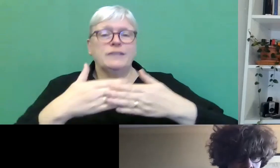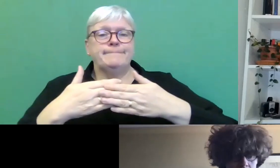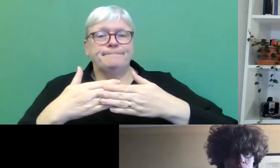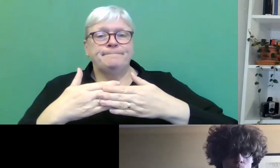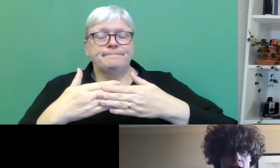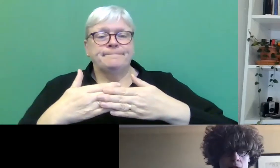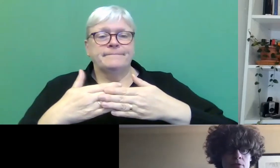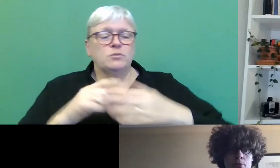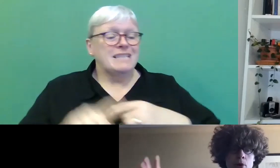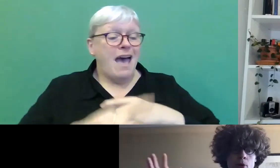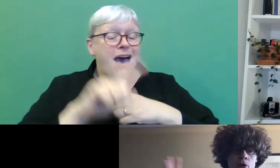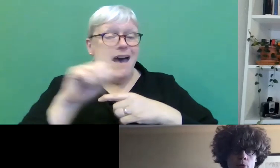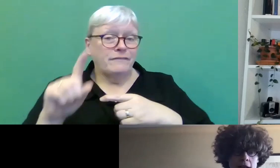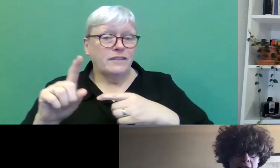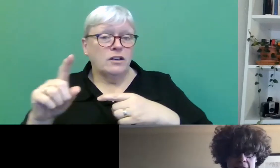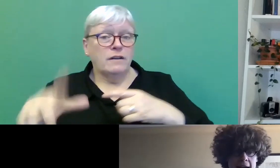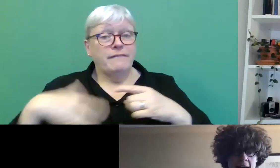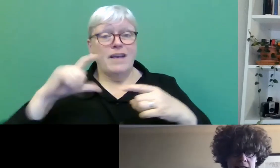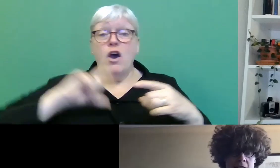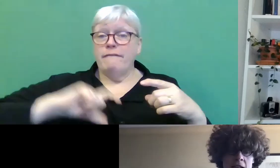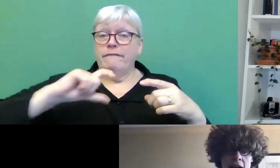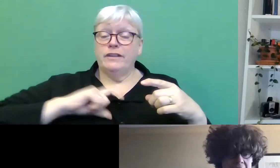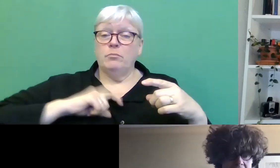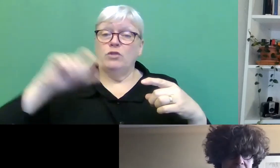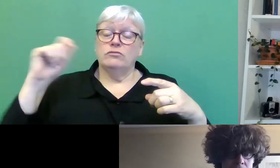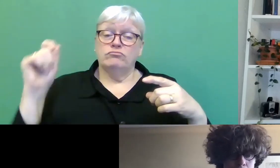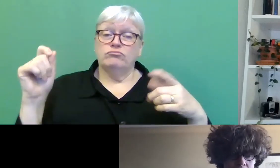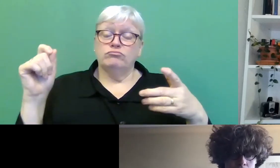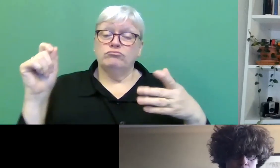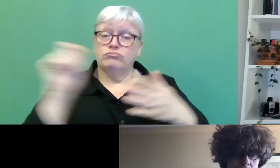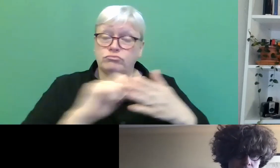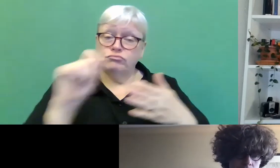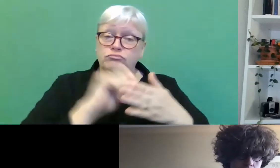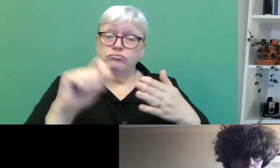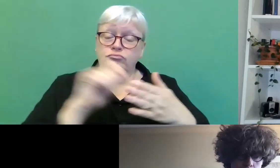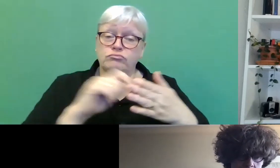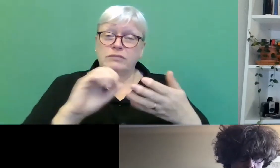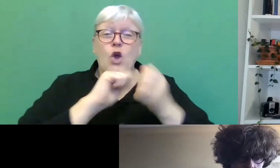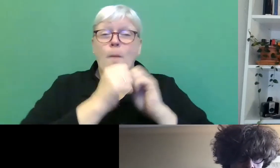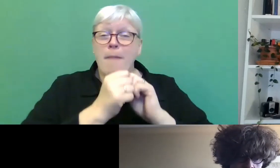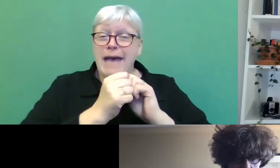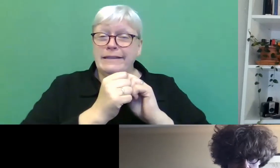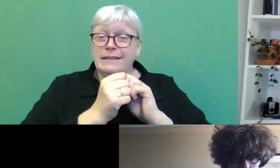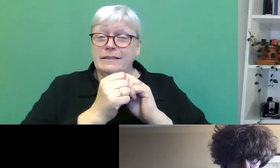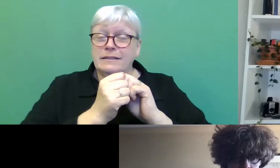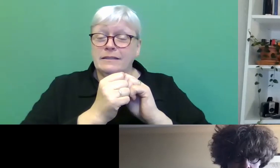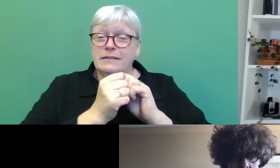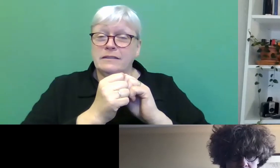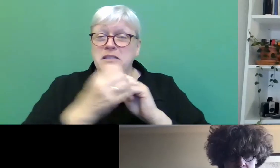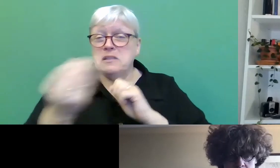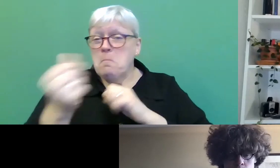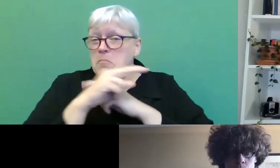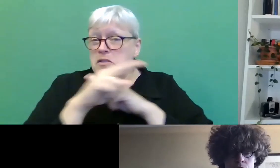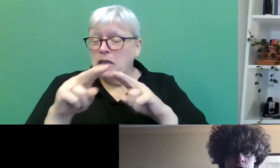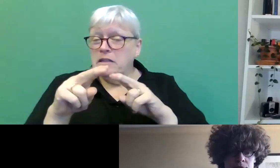after. And I was quite comfortable writing it as, I guess, a companion piece from some perspectives.